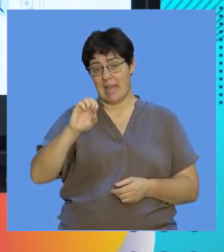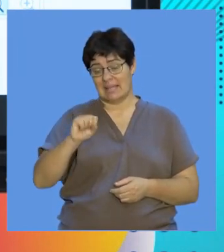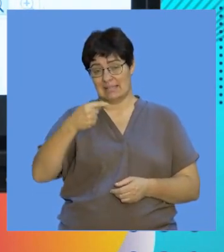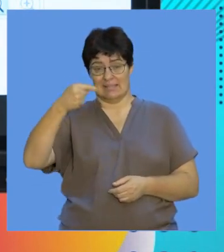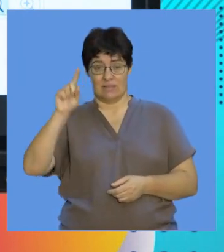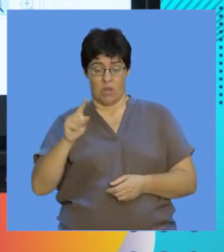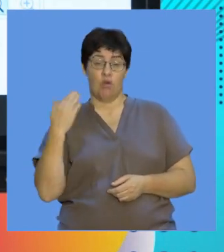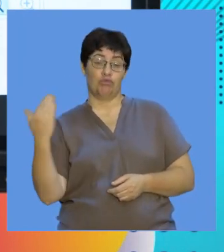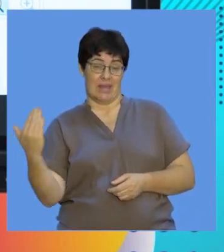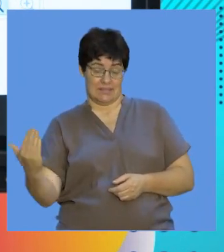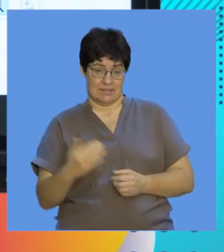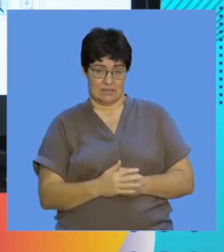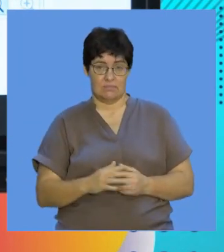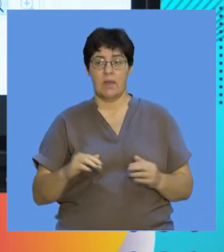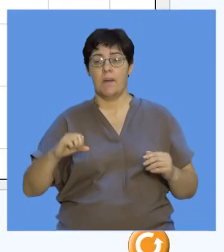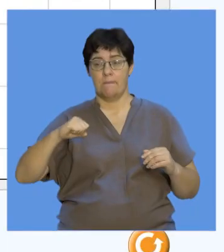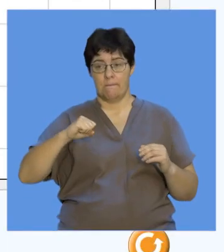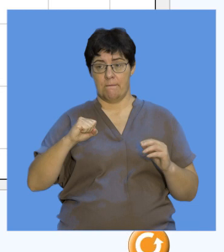let them collide.